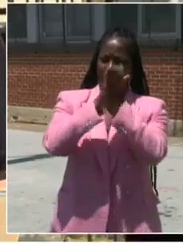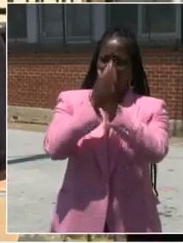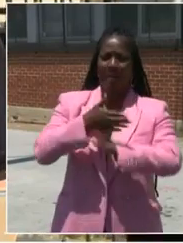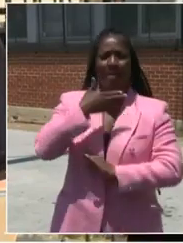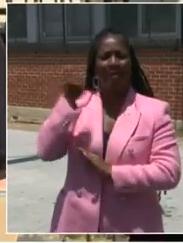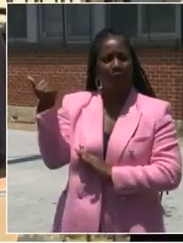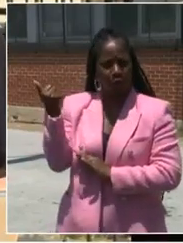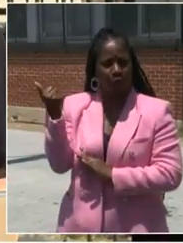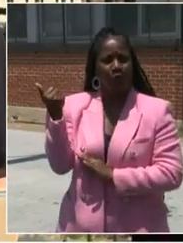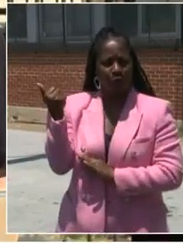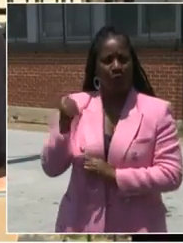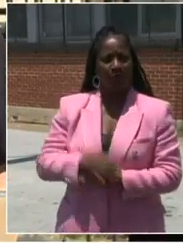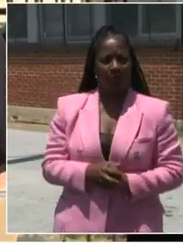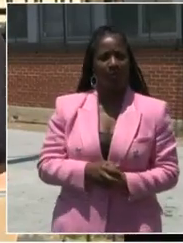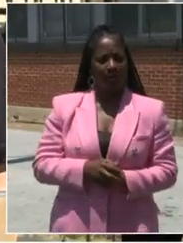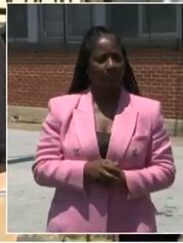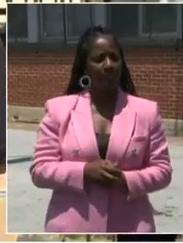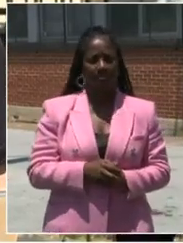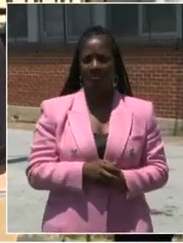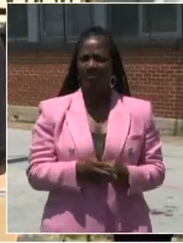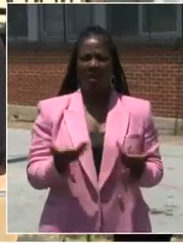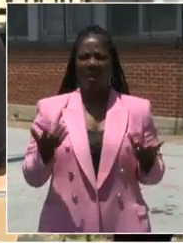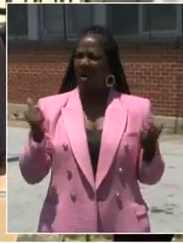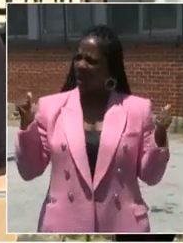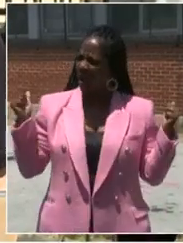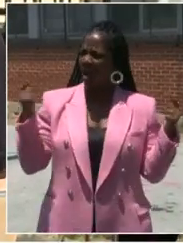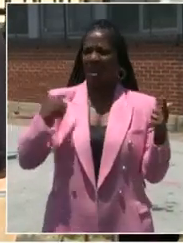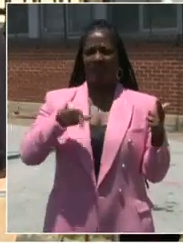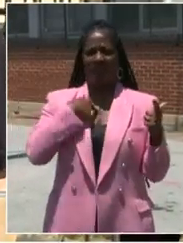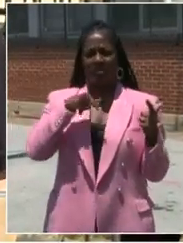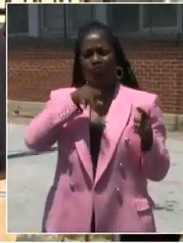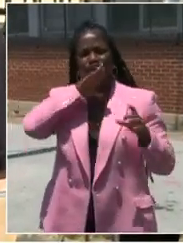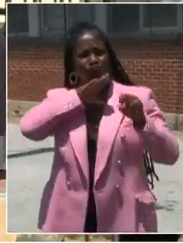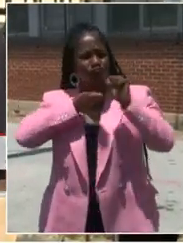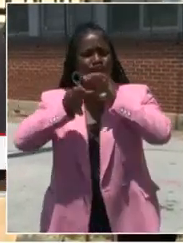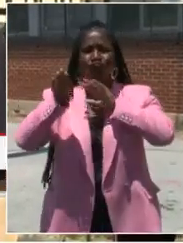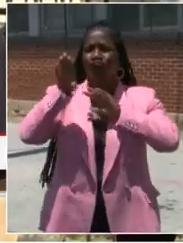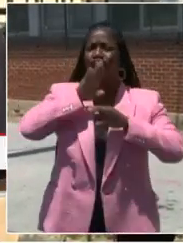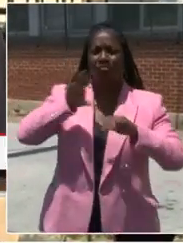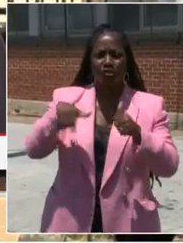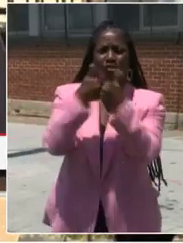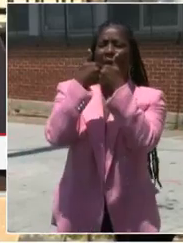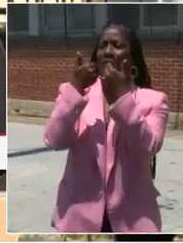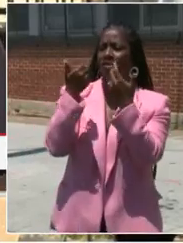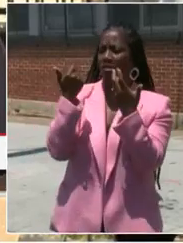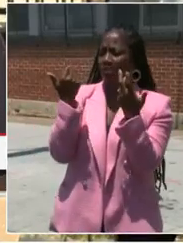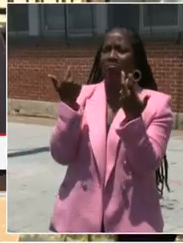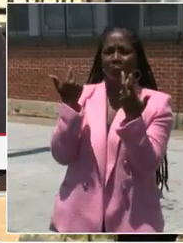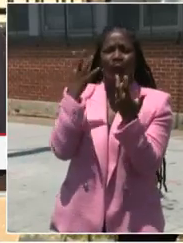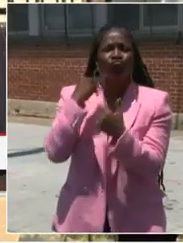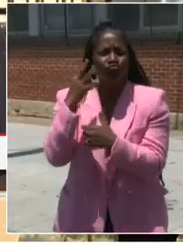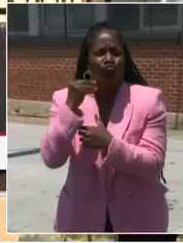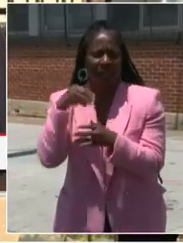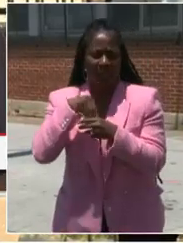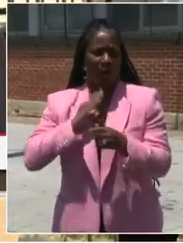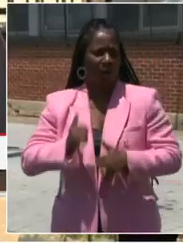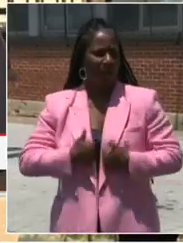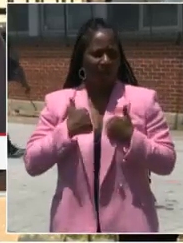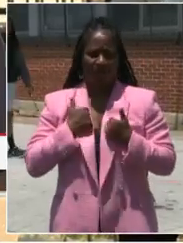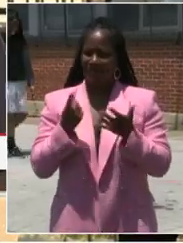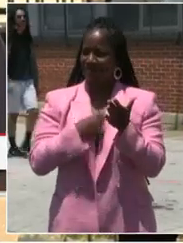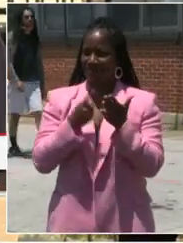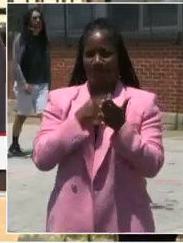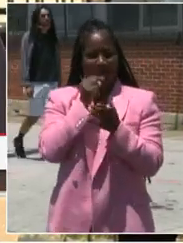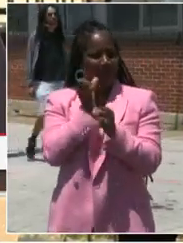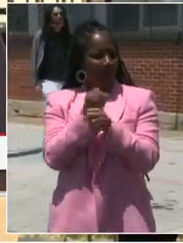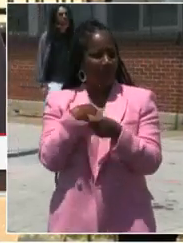themselves. We all face challenges in our lives and sometimes don't make the right decisions. As I look